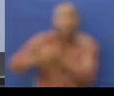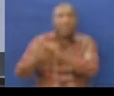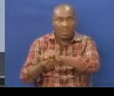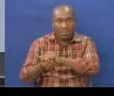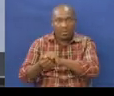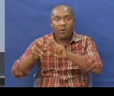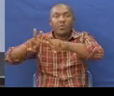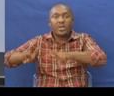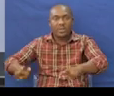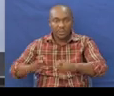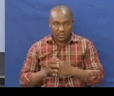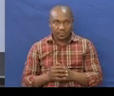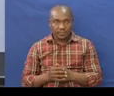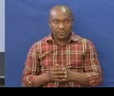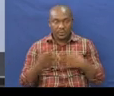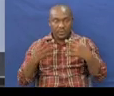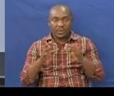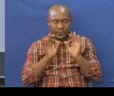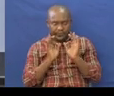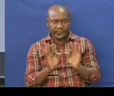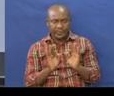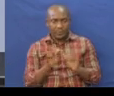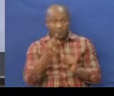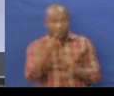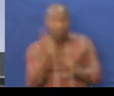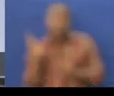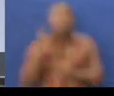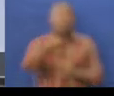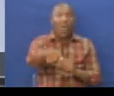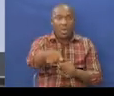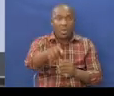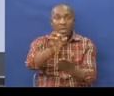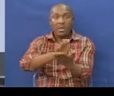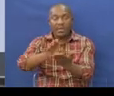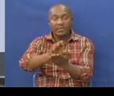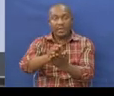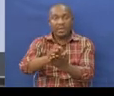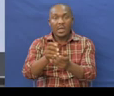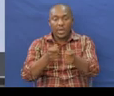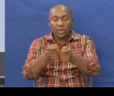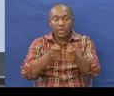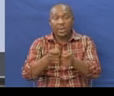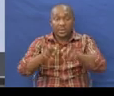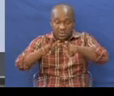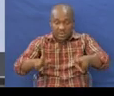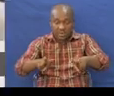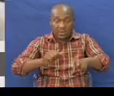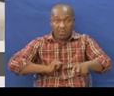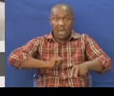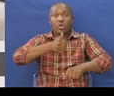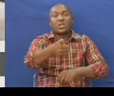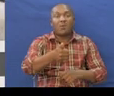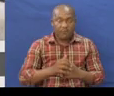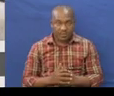in the book. So it's very nice and advisable for you to go in the field and conduct a study by yourself. So